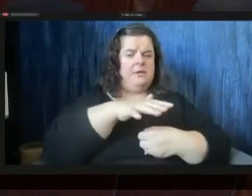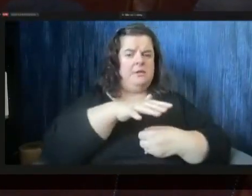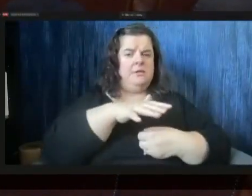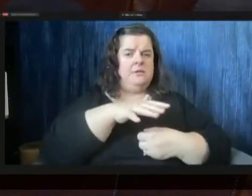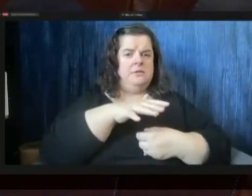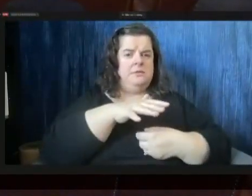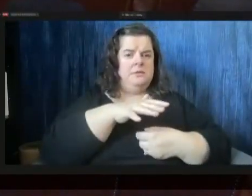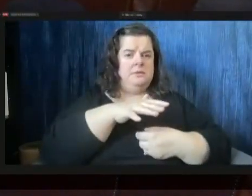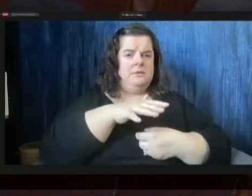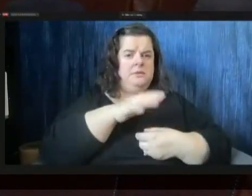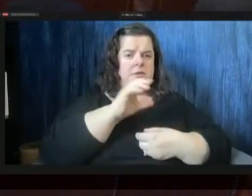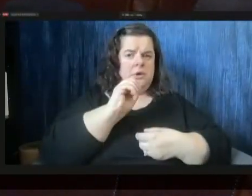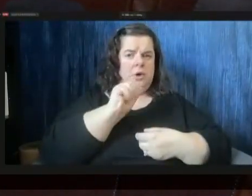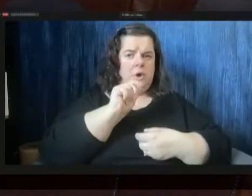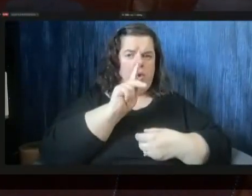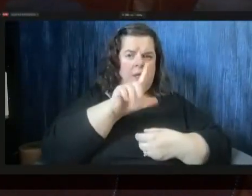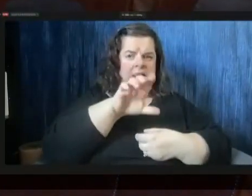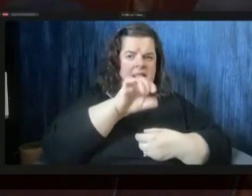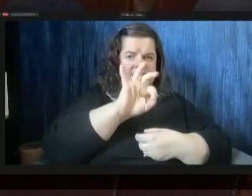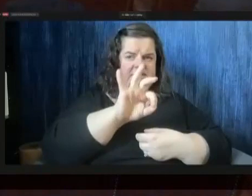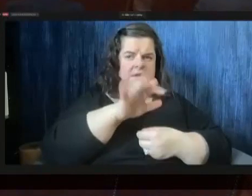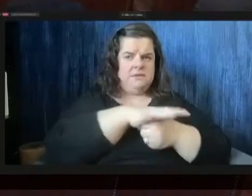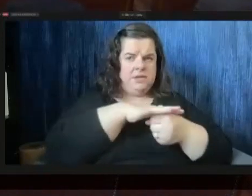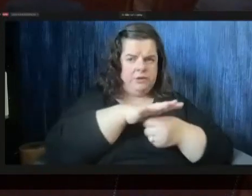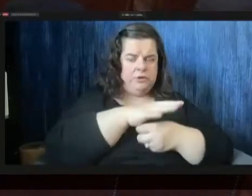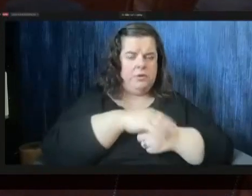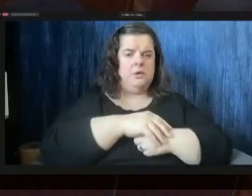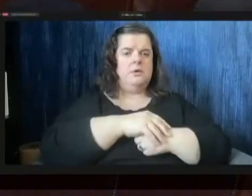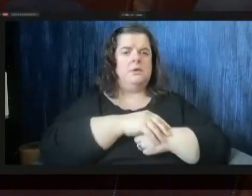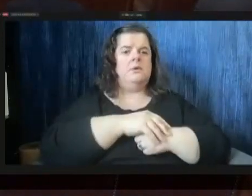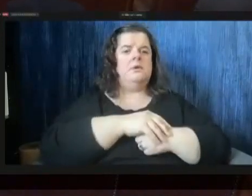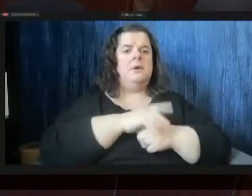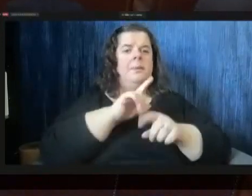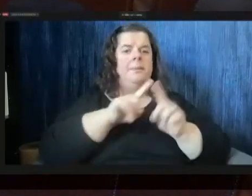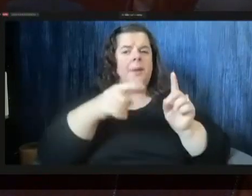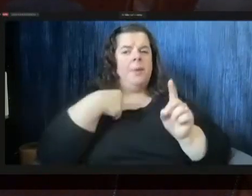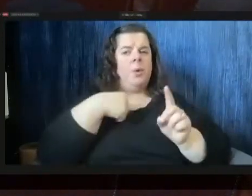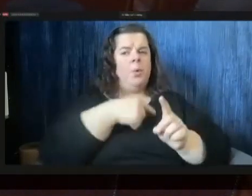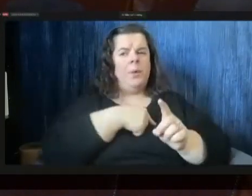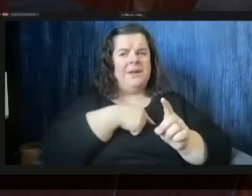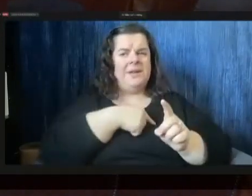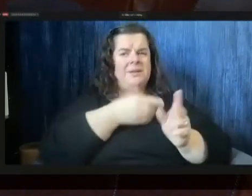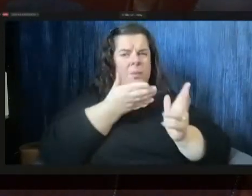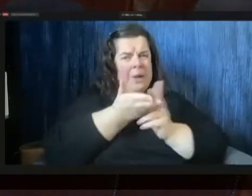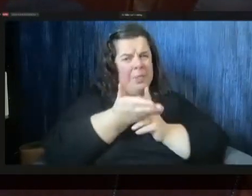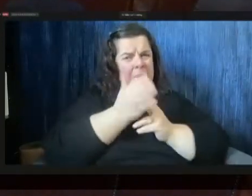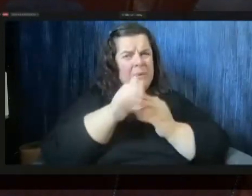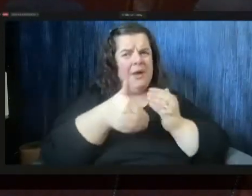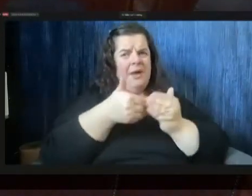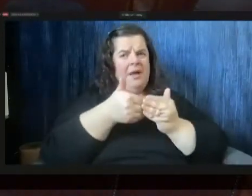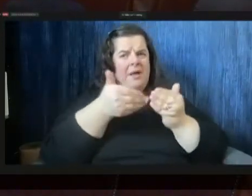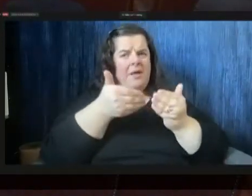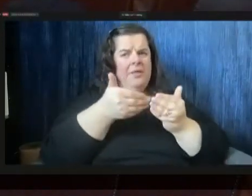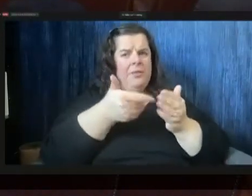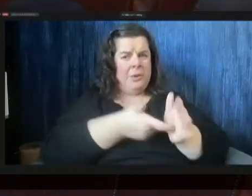our Oak Cliff territory. Let's see, but we jumped through the hoops because we wanted